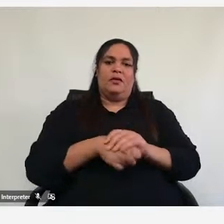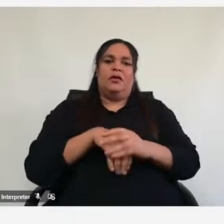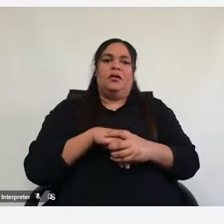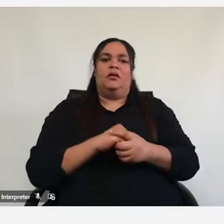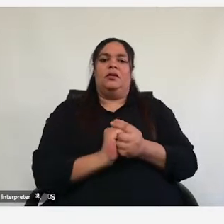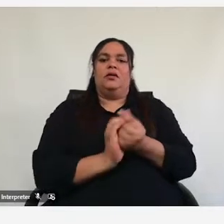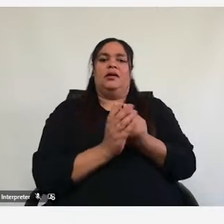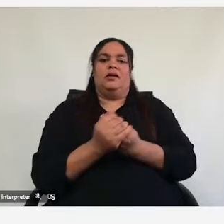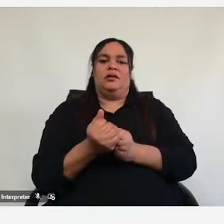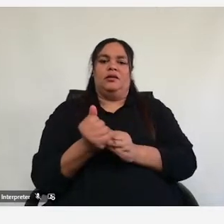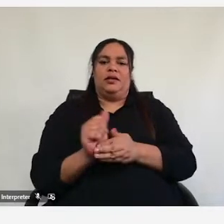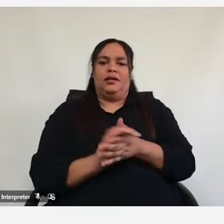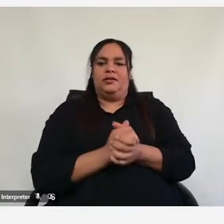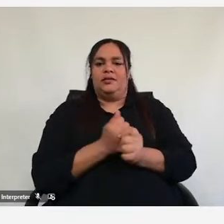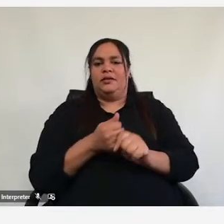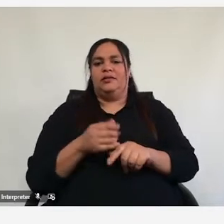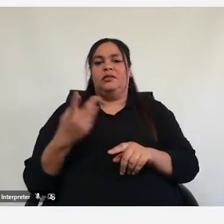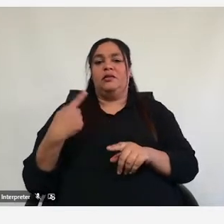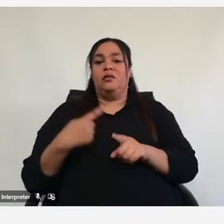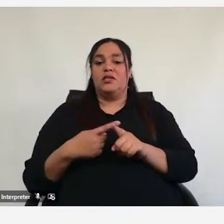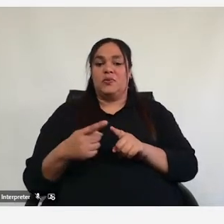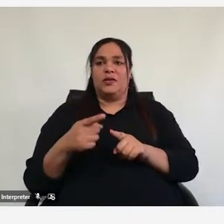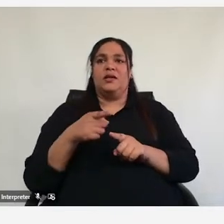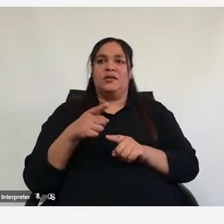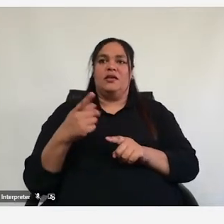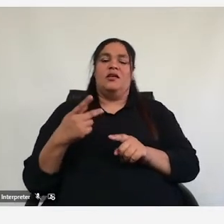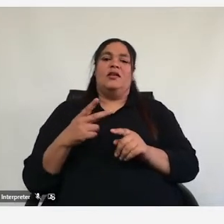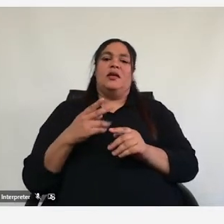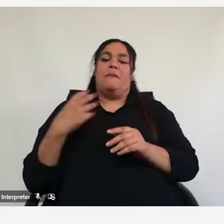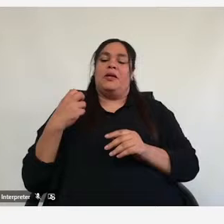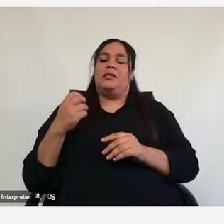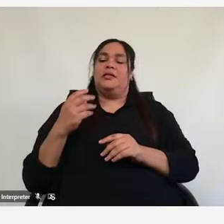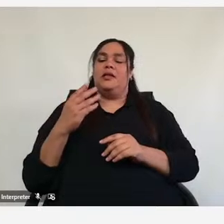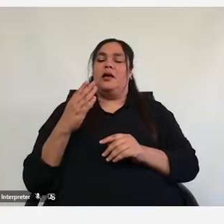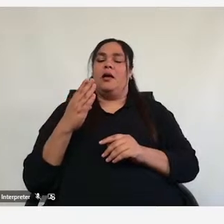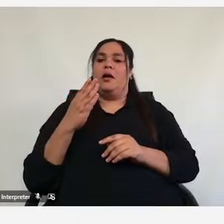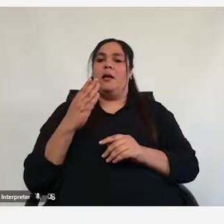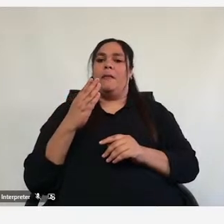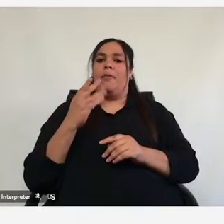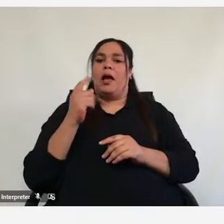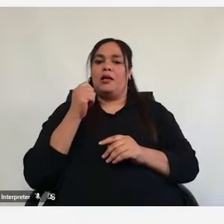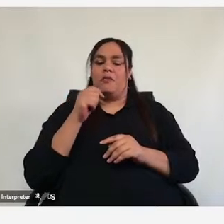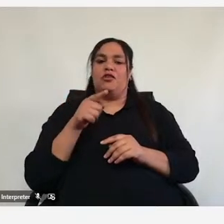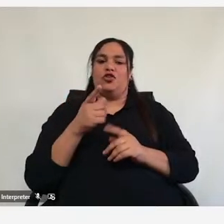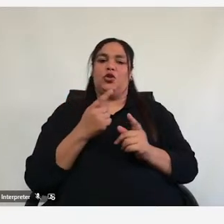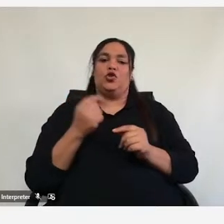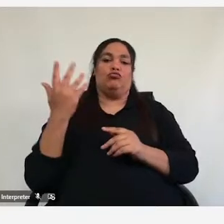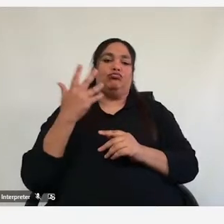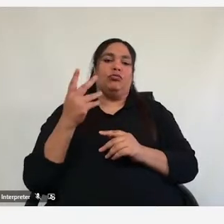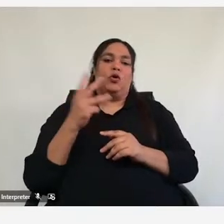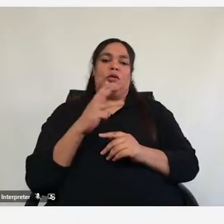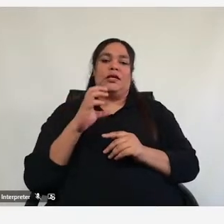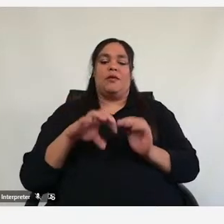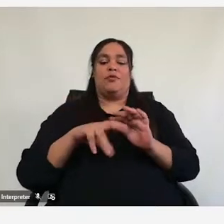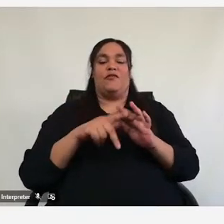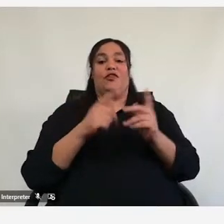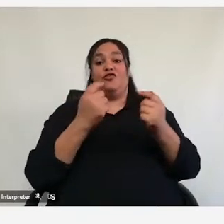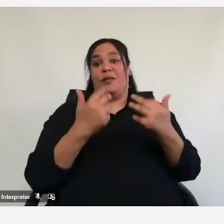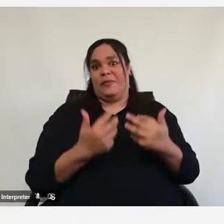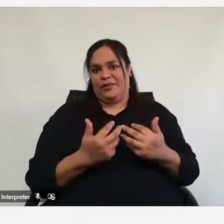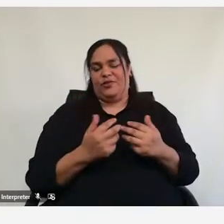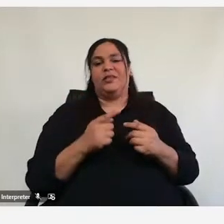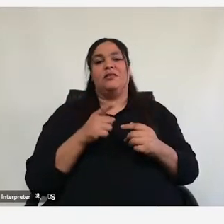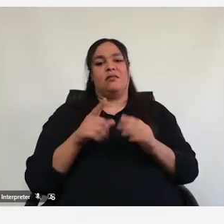week, as honourable members know, Minister Deirdre Bartman presented the Western Cape's provincial budget,